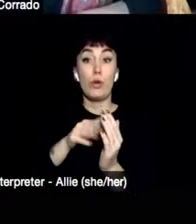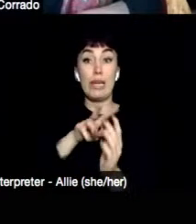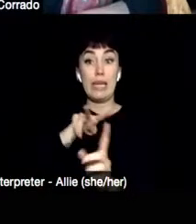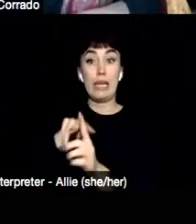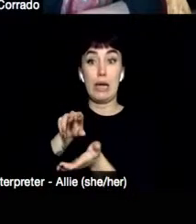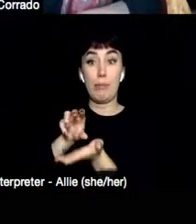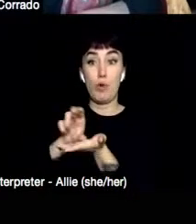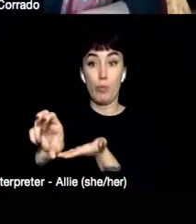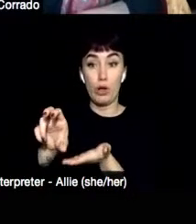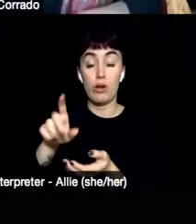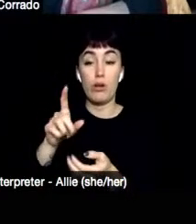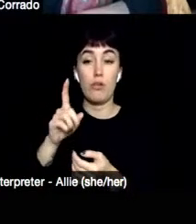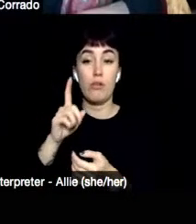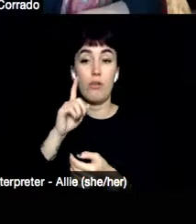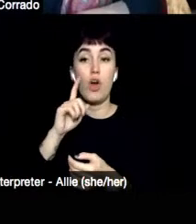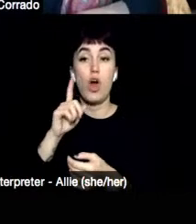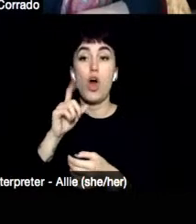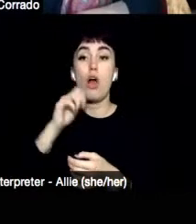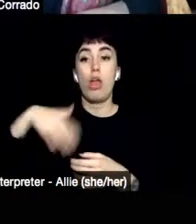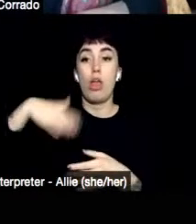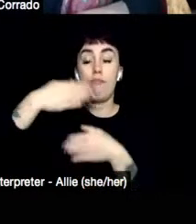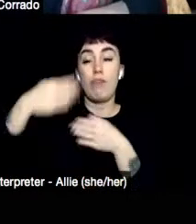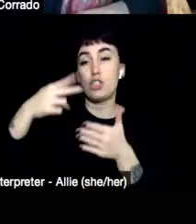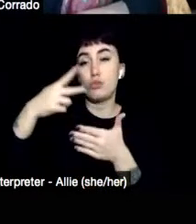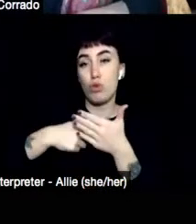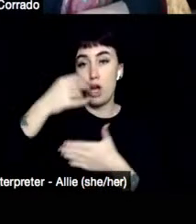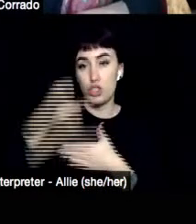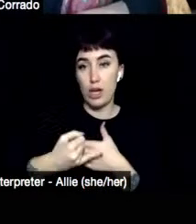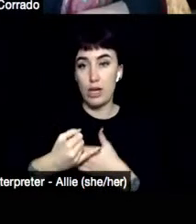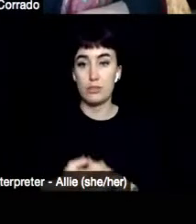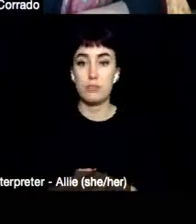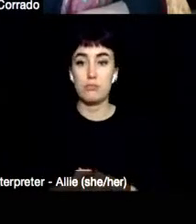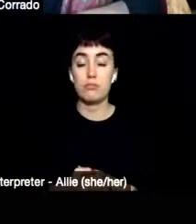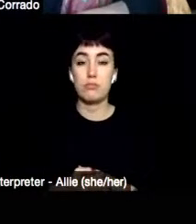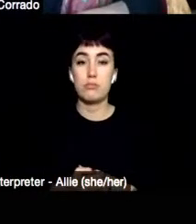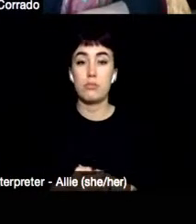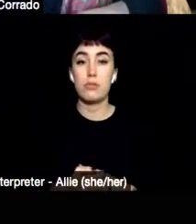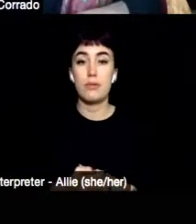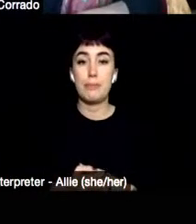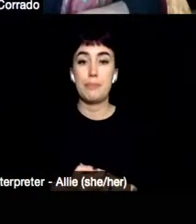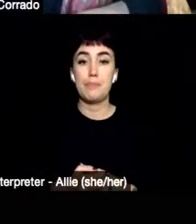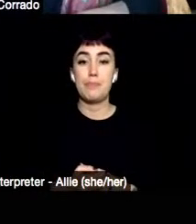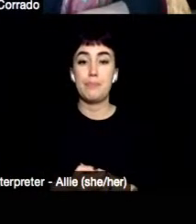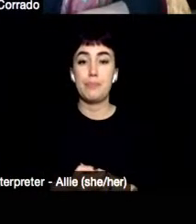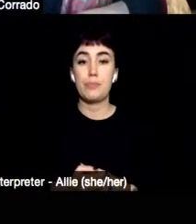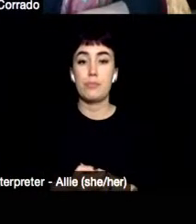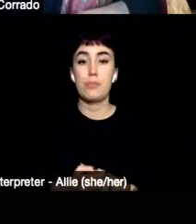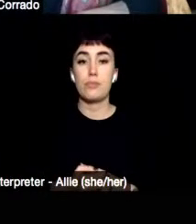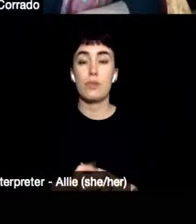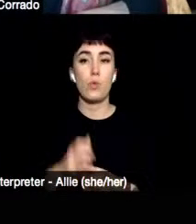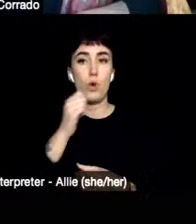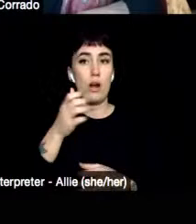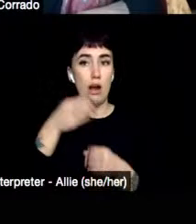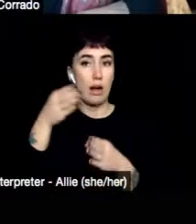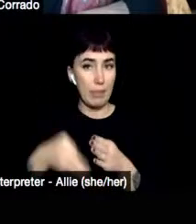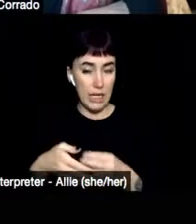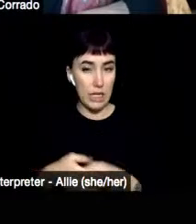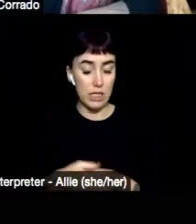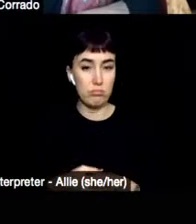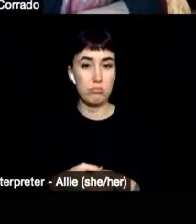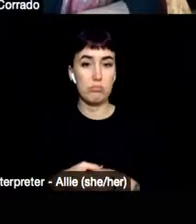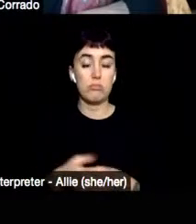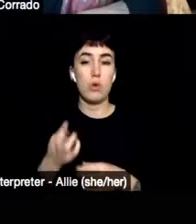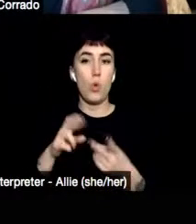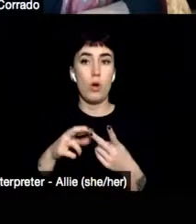reappropriations are unfinished projects that were not completed or